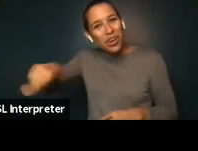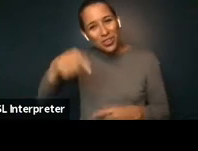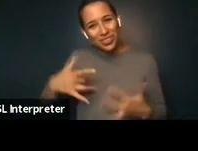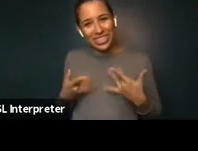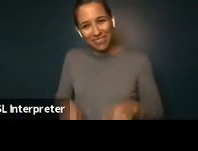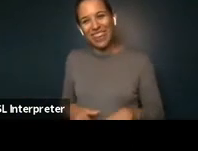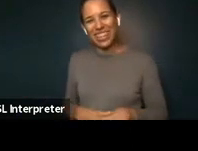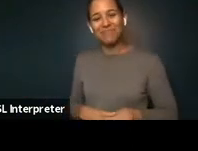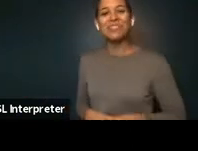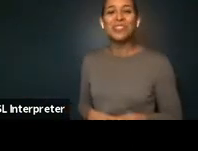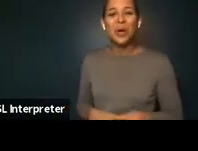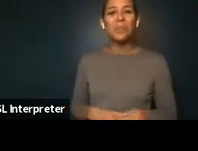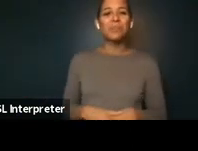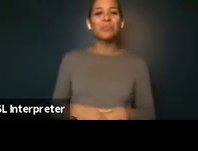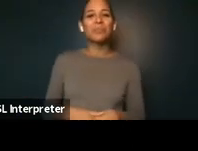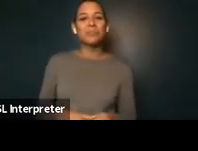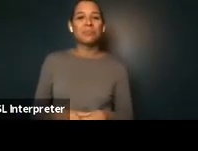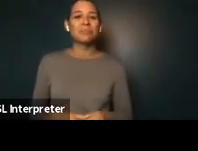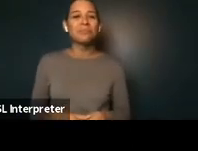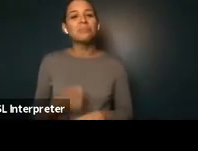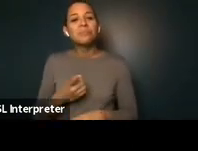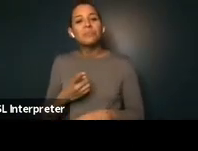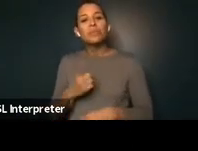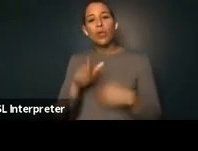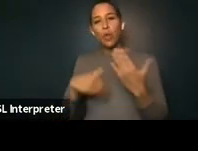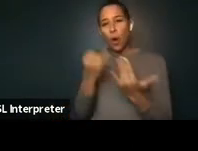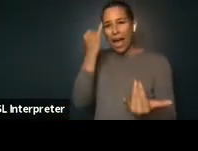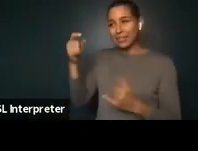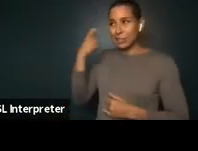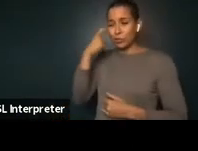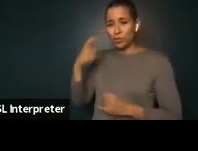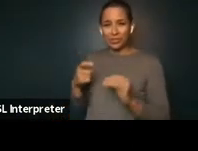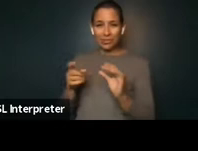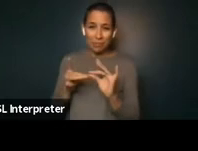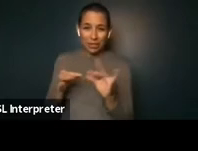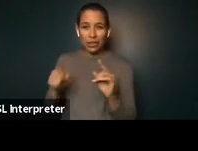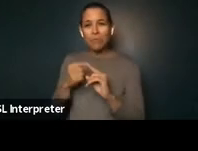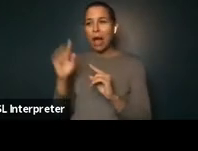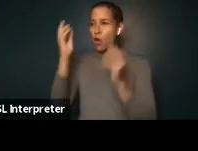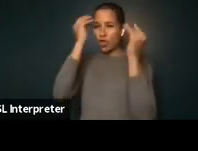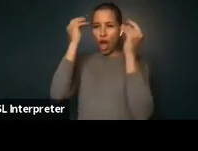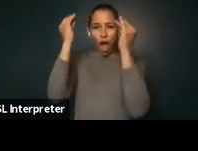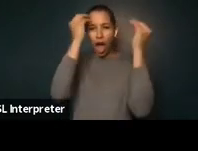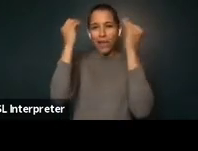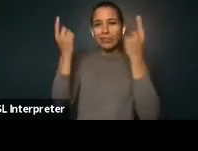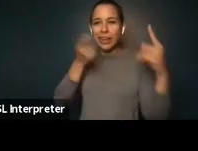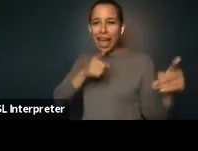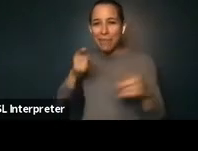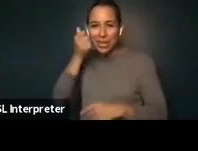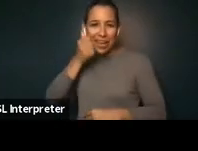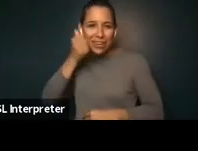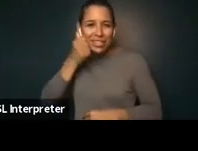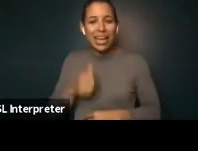interior thoughts, um, I sort of want to start thinking about, you know, the broad, you're doing windows now, right? And sort of that